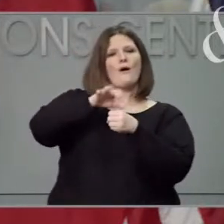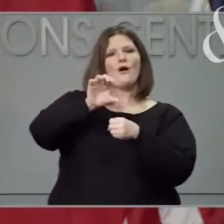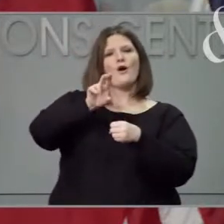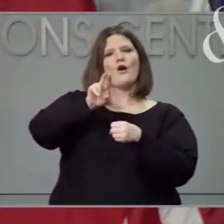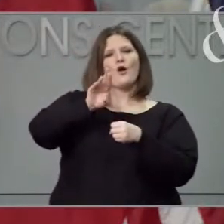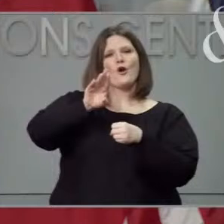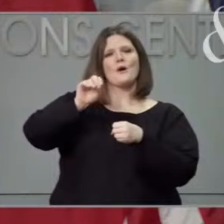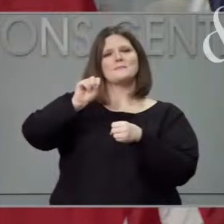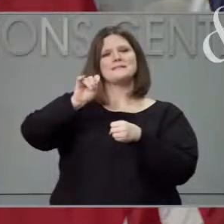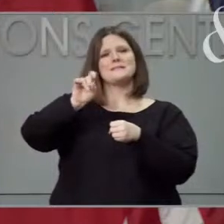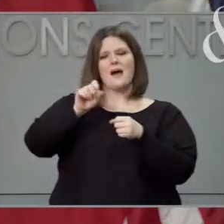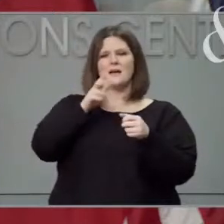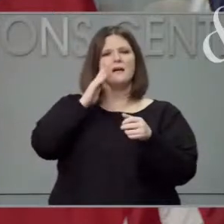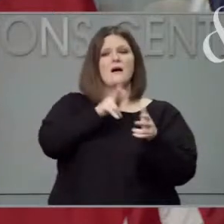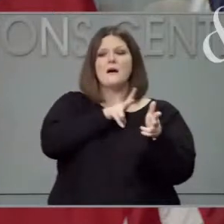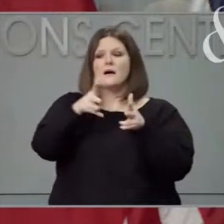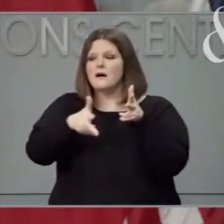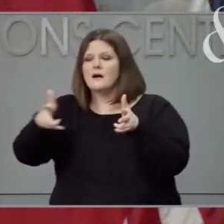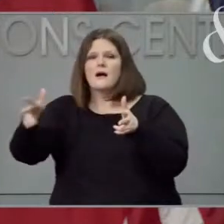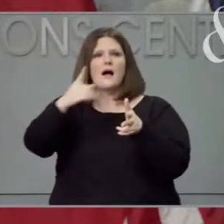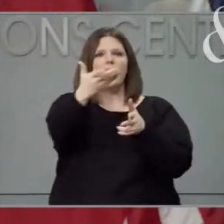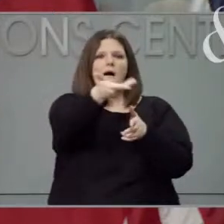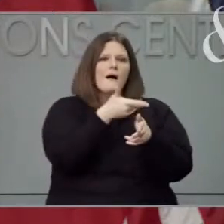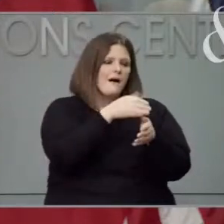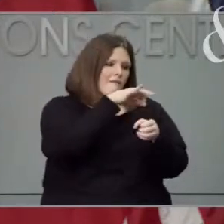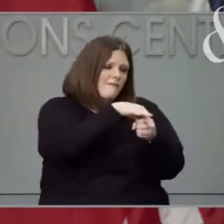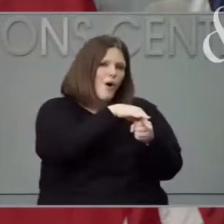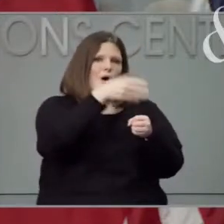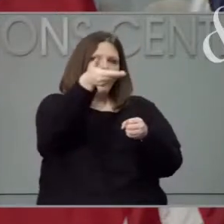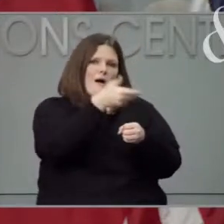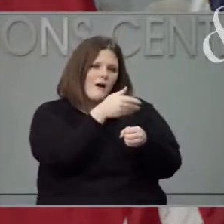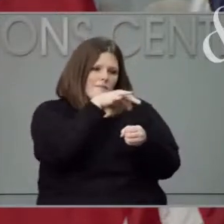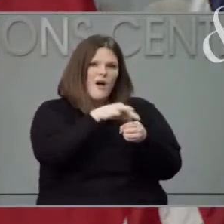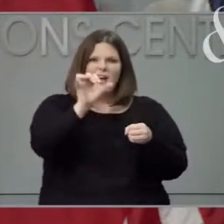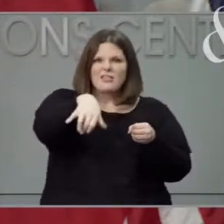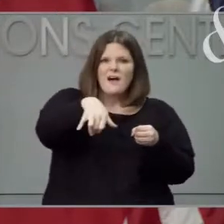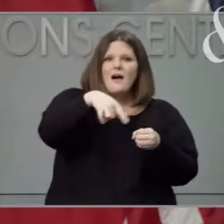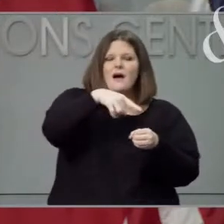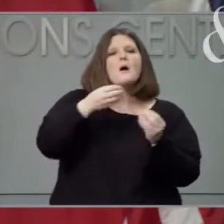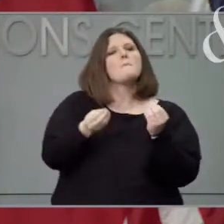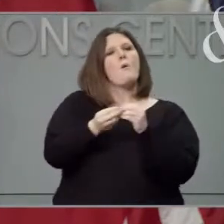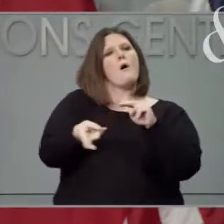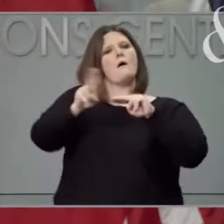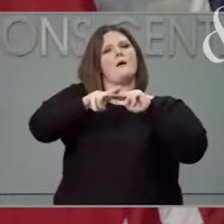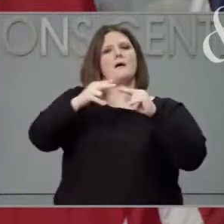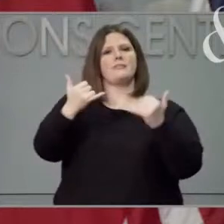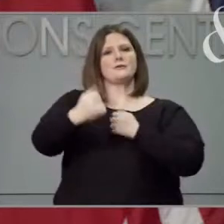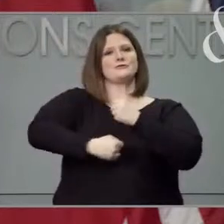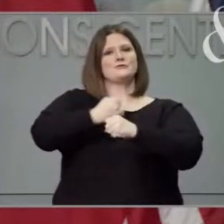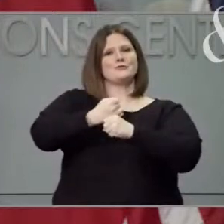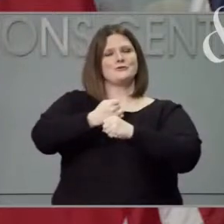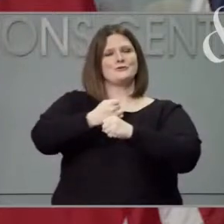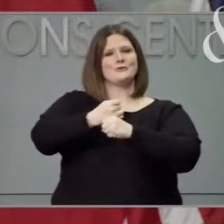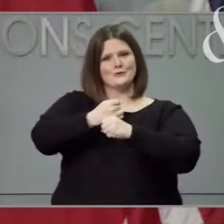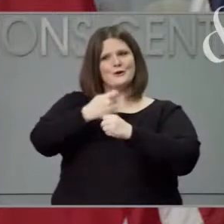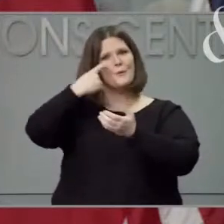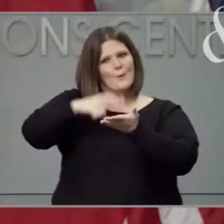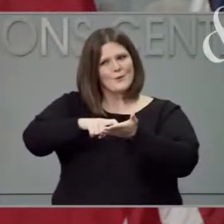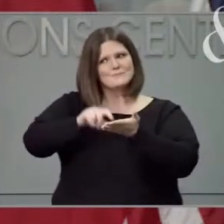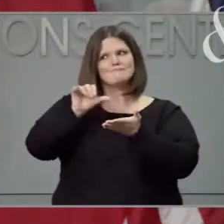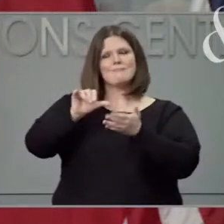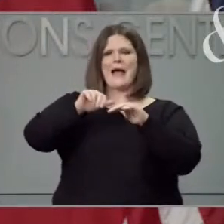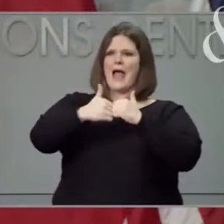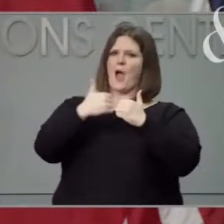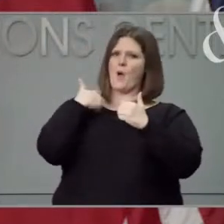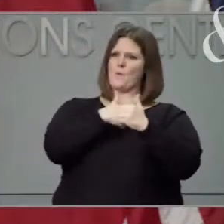voting sites in particular. And is there a way that we can make that even more voter friendly than what we